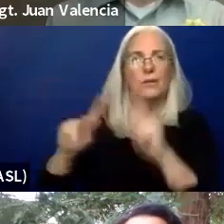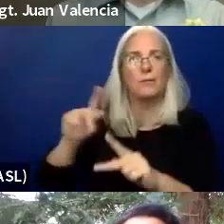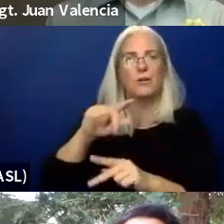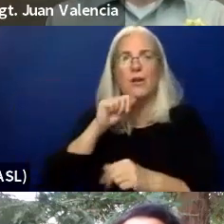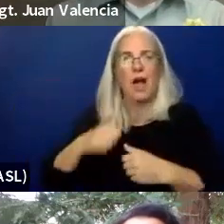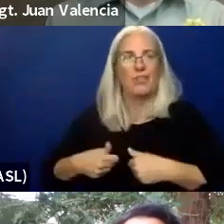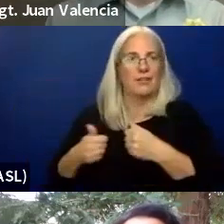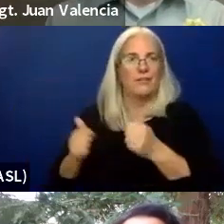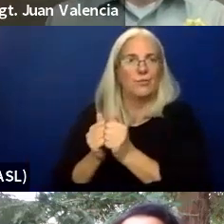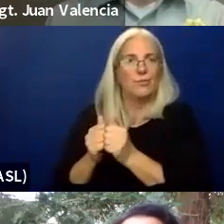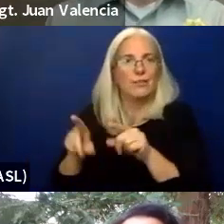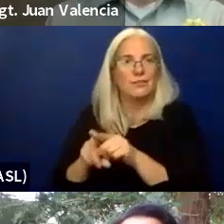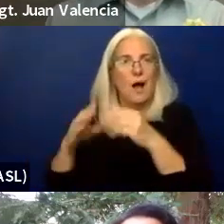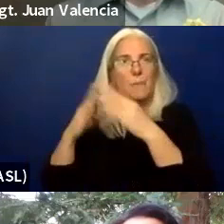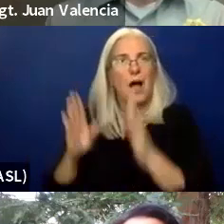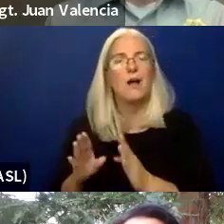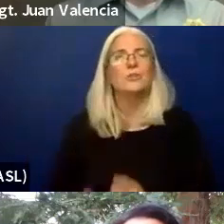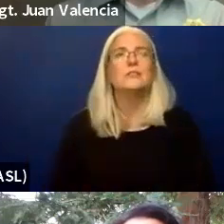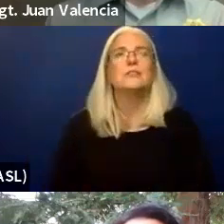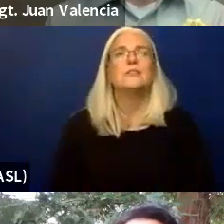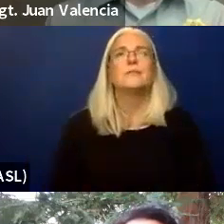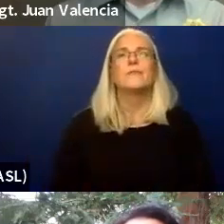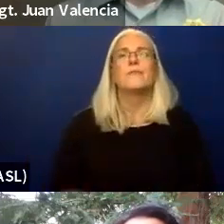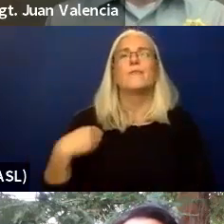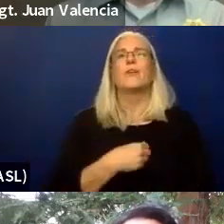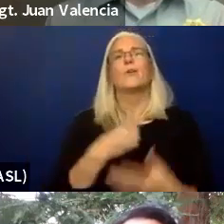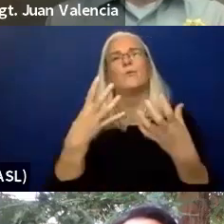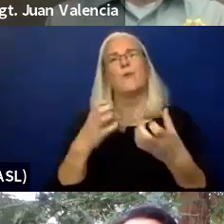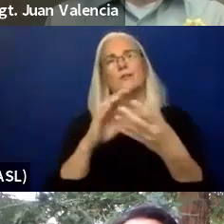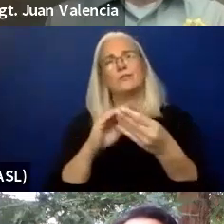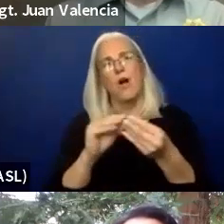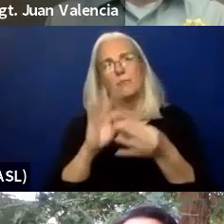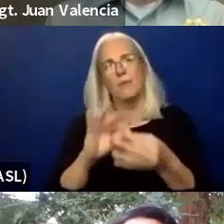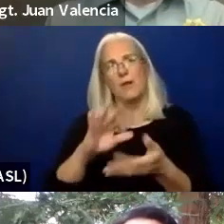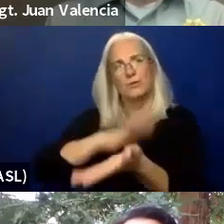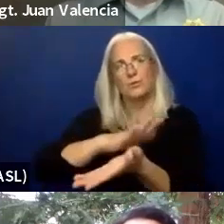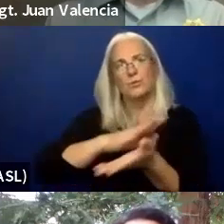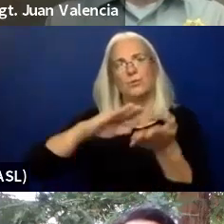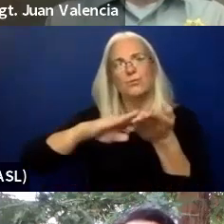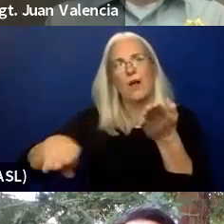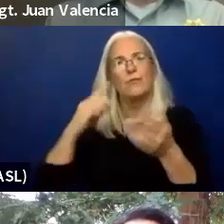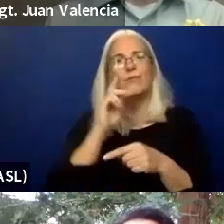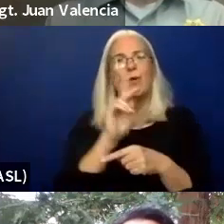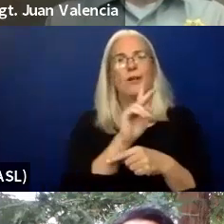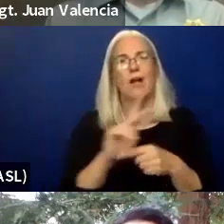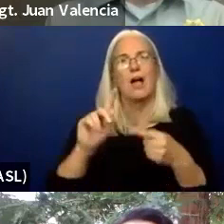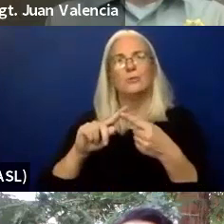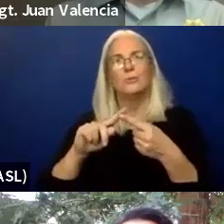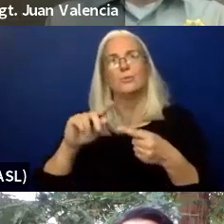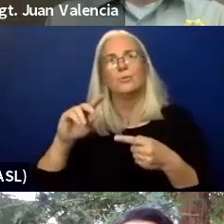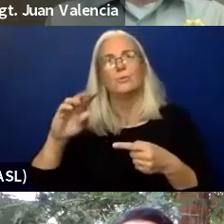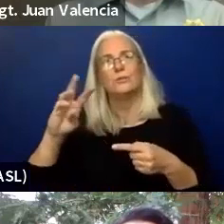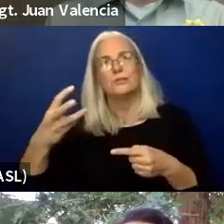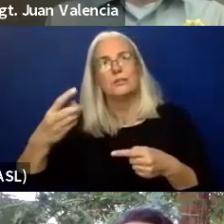on school waivers for kindergarten through sixth grade. As you know, we've been reviewing these school waivers. We did